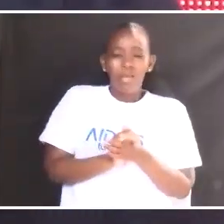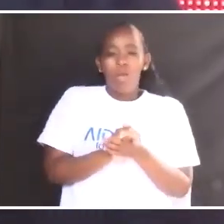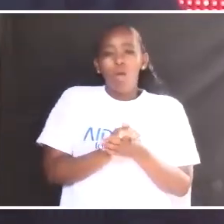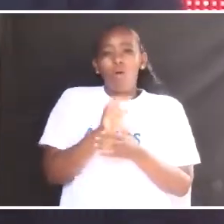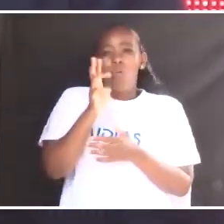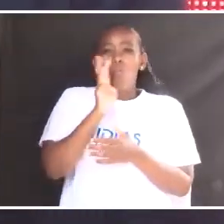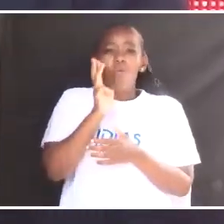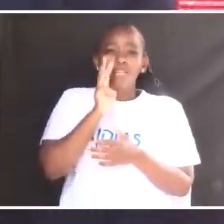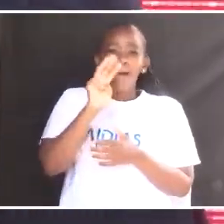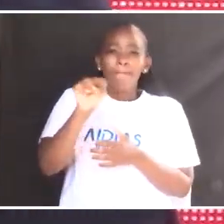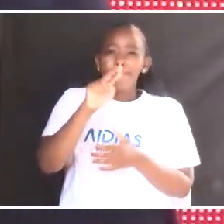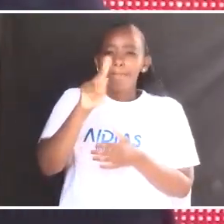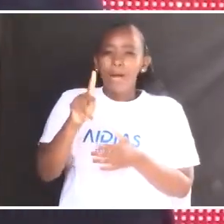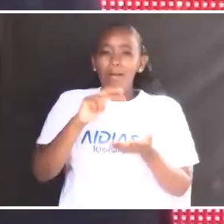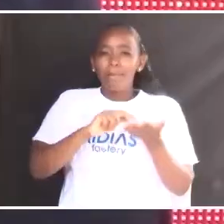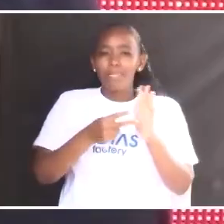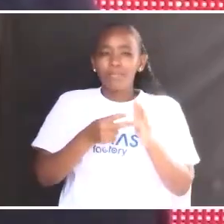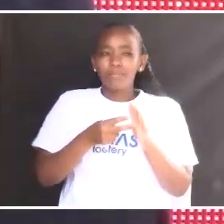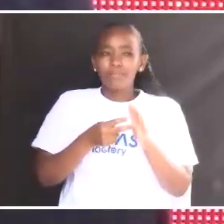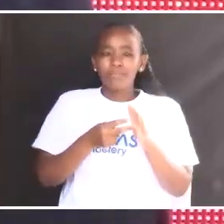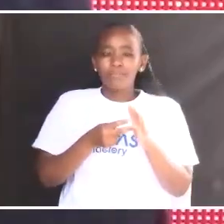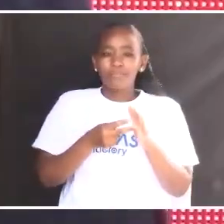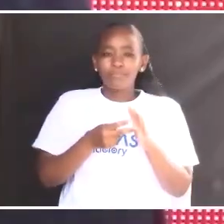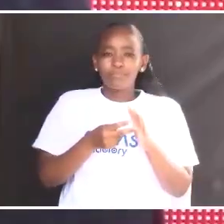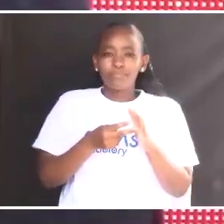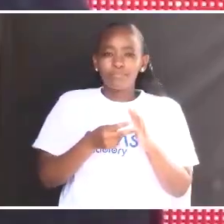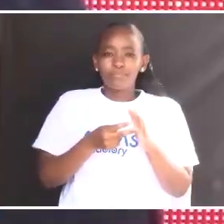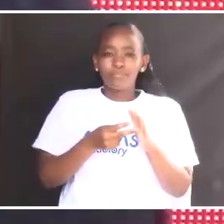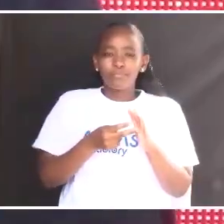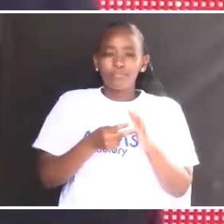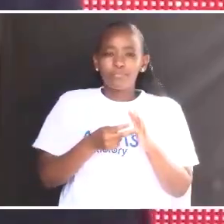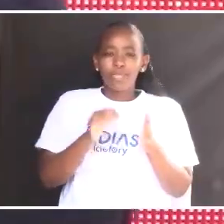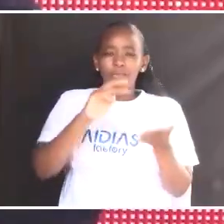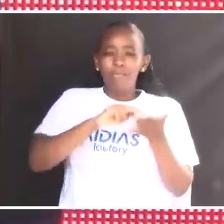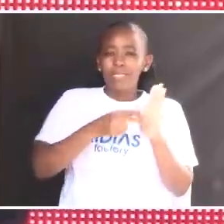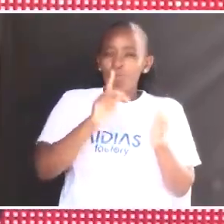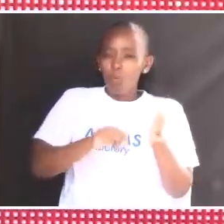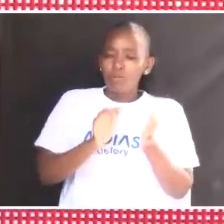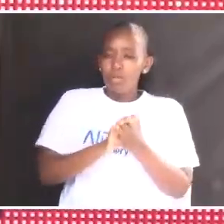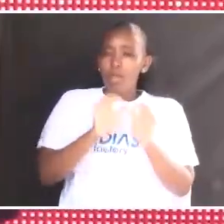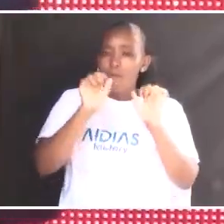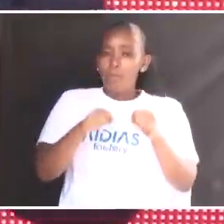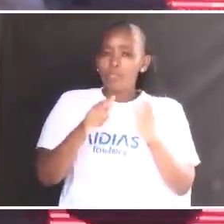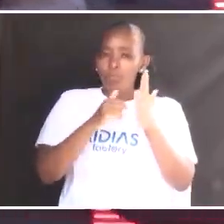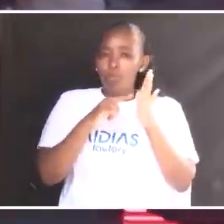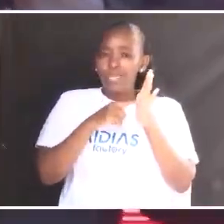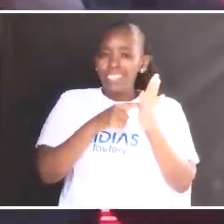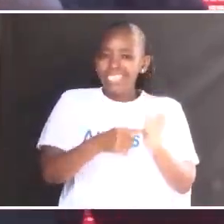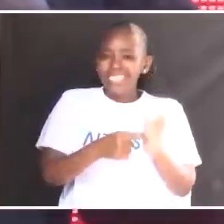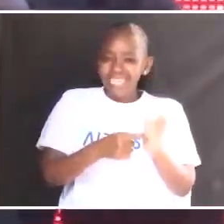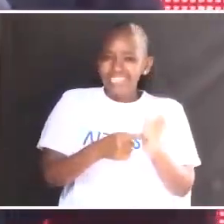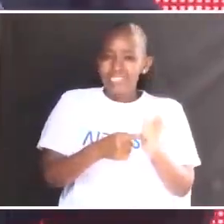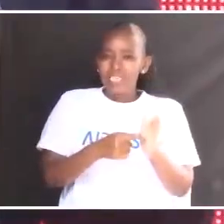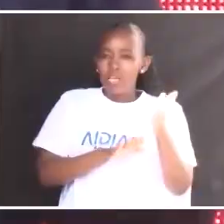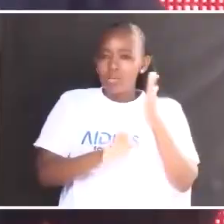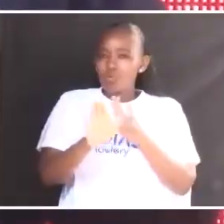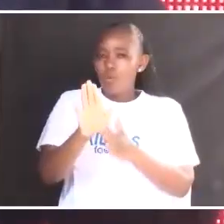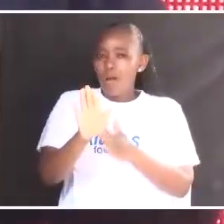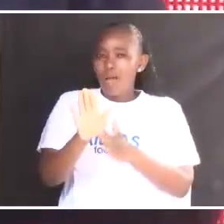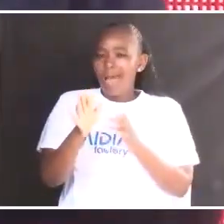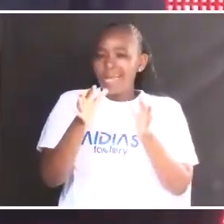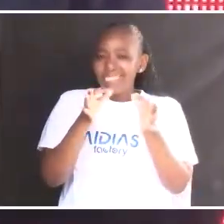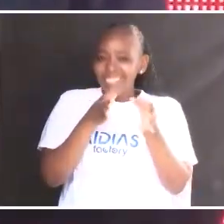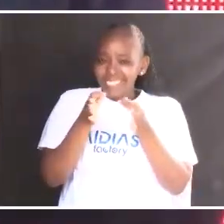watermark, you can also use what we call digital rights management. That means you can indicate your